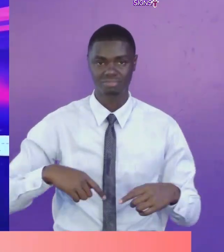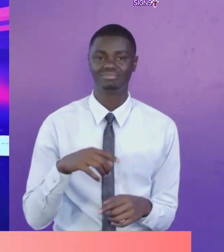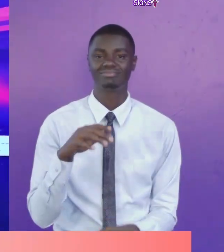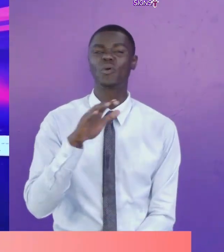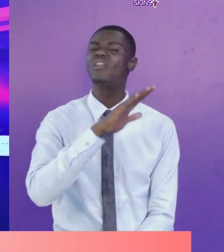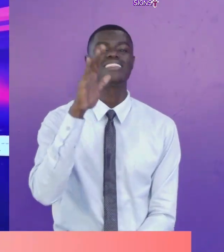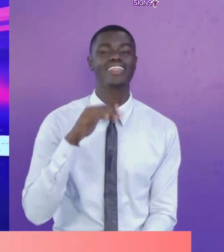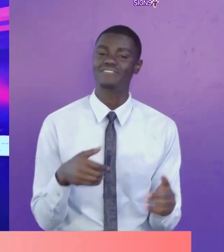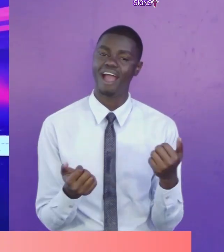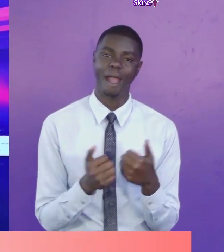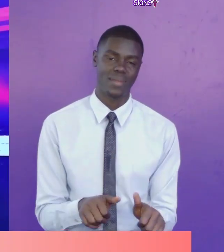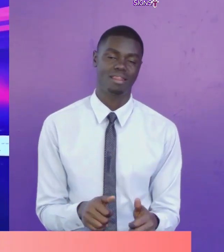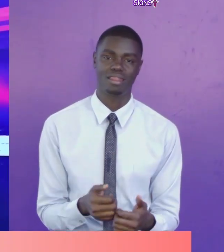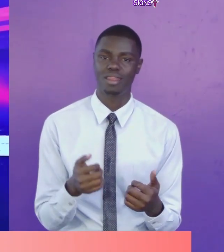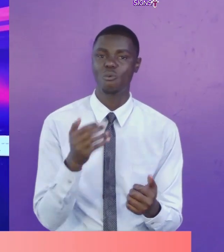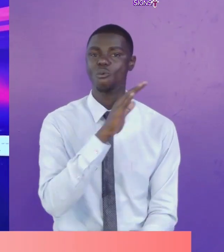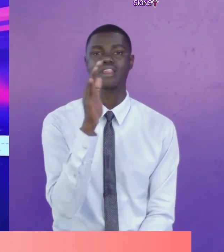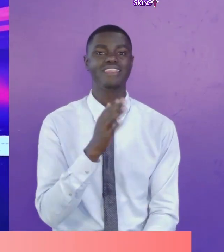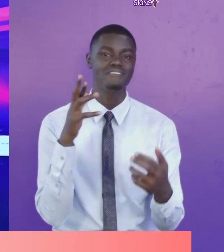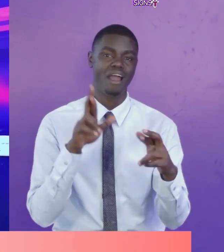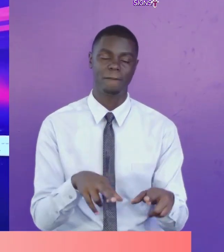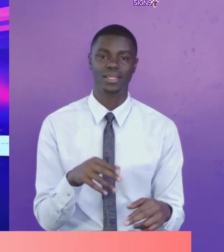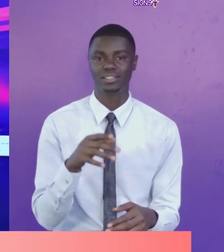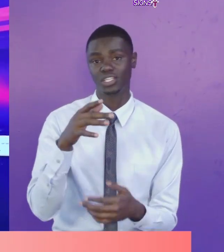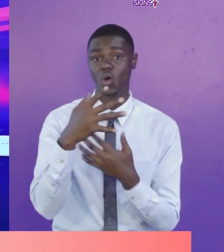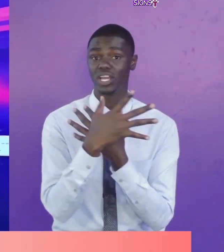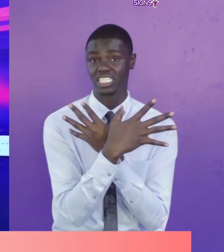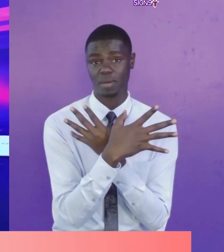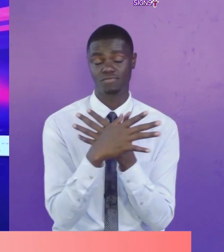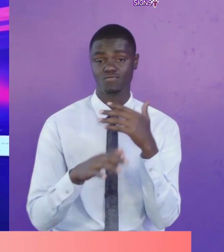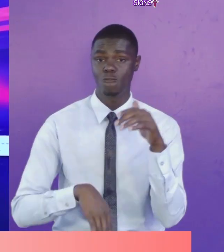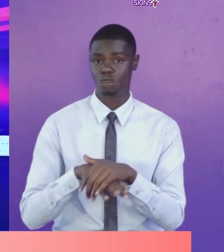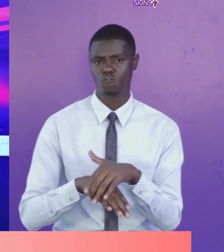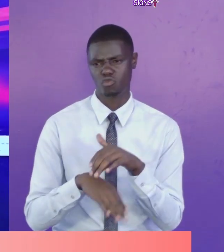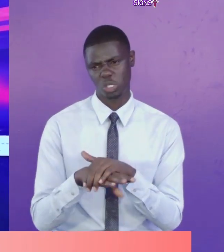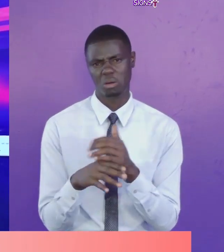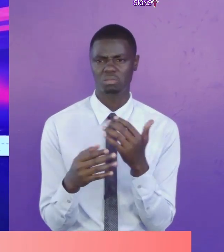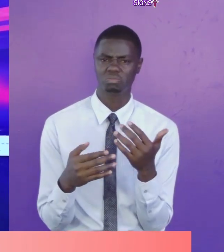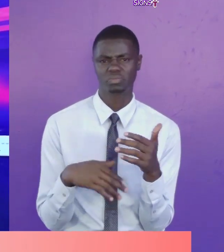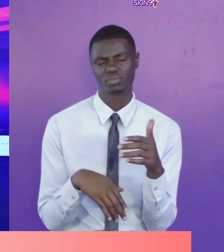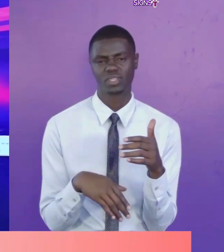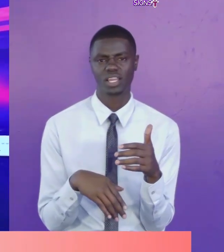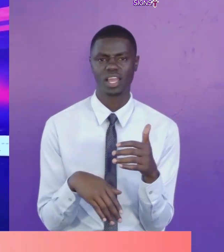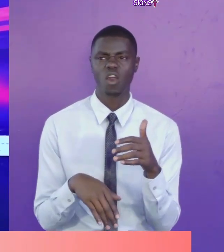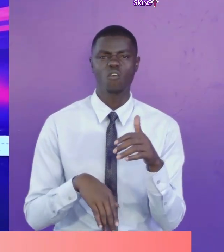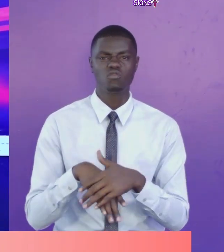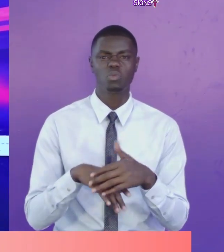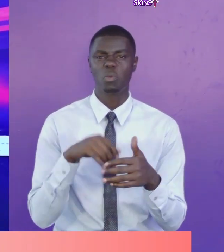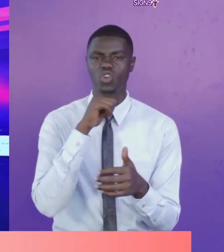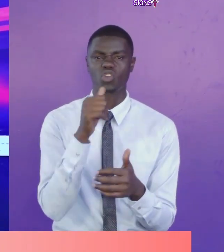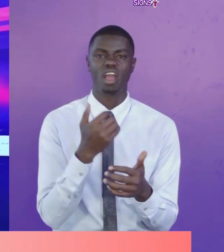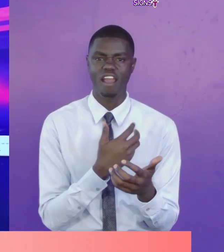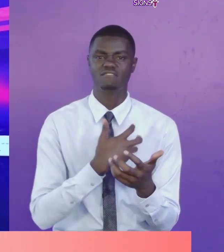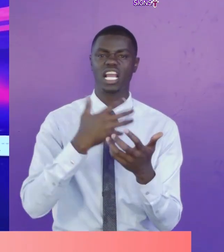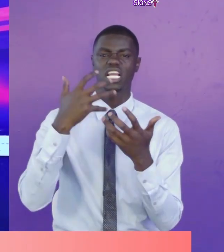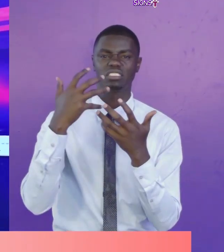But in Germany, the football is let's say it does not have that intensity like in the